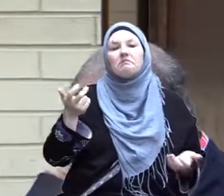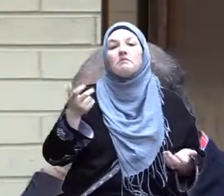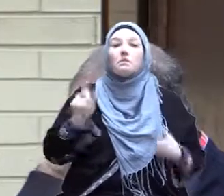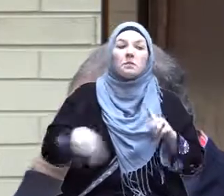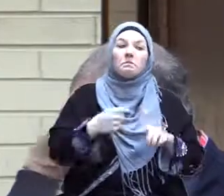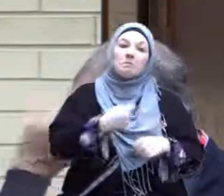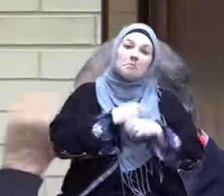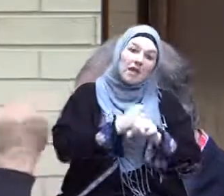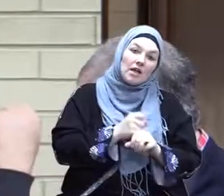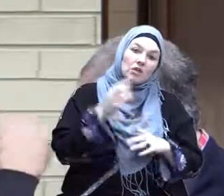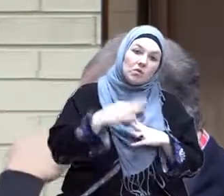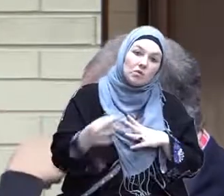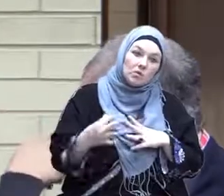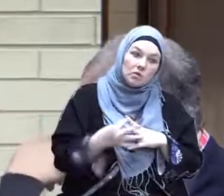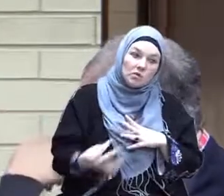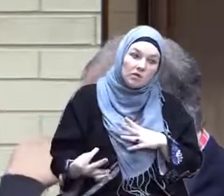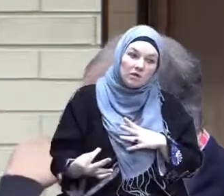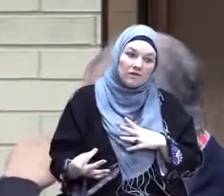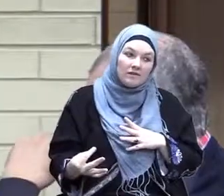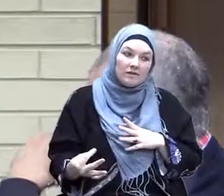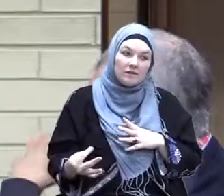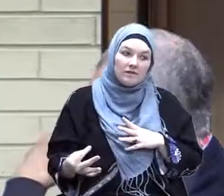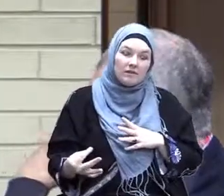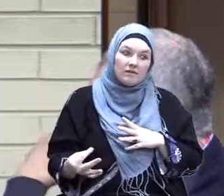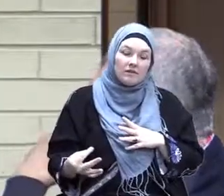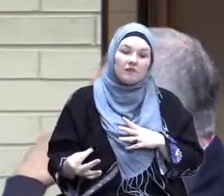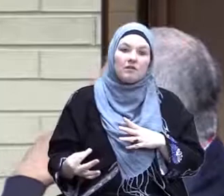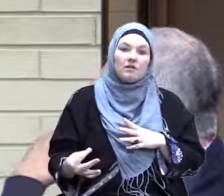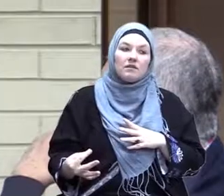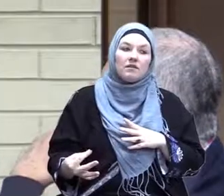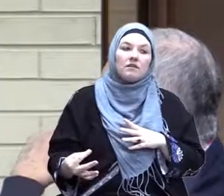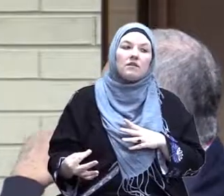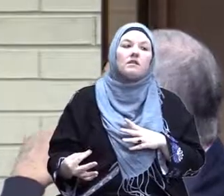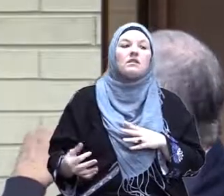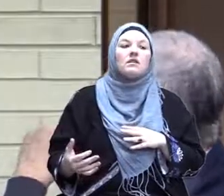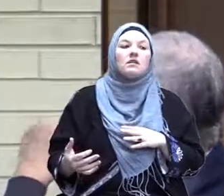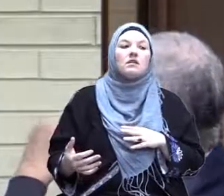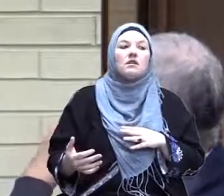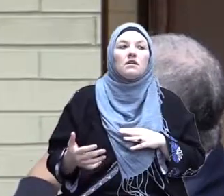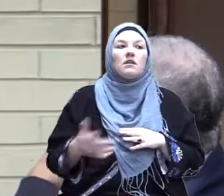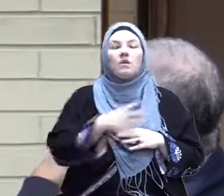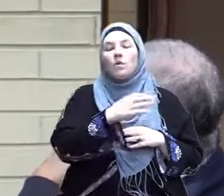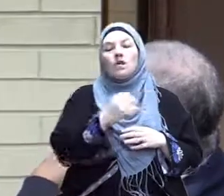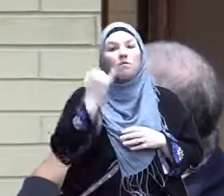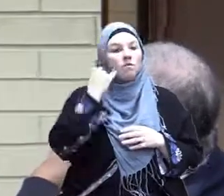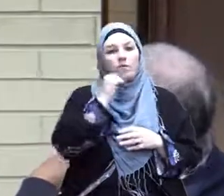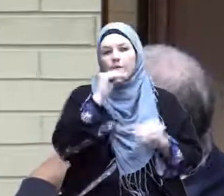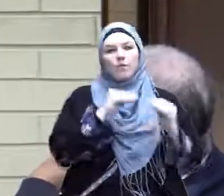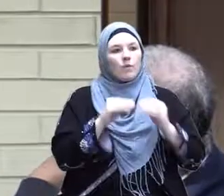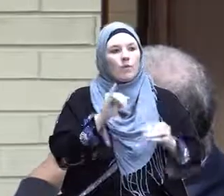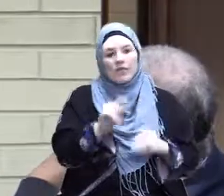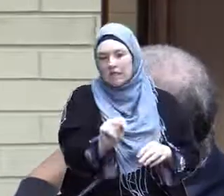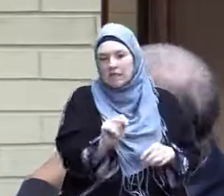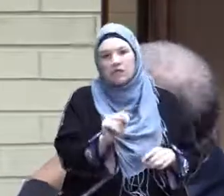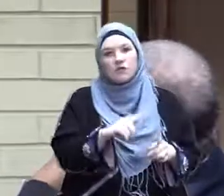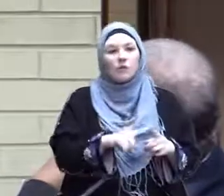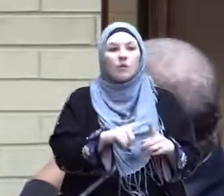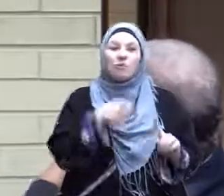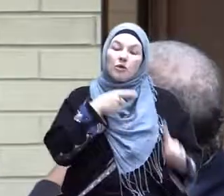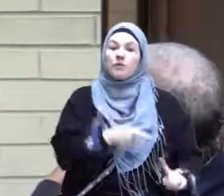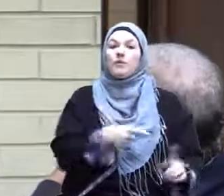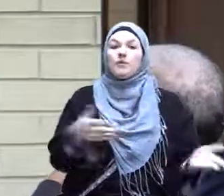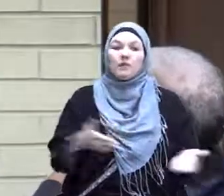a choice and do not observe our own behavior, we will never correct it. So the purpose of this